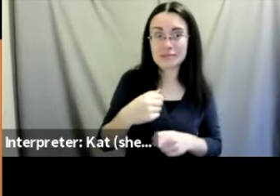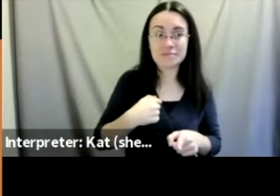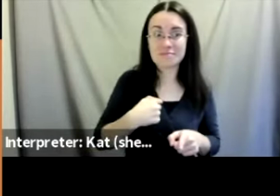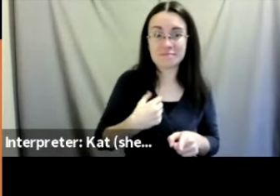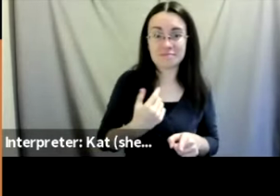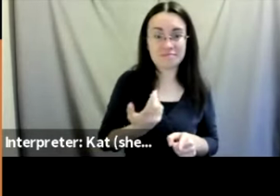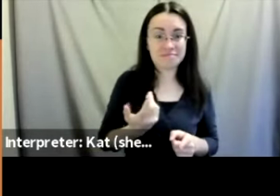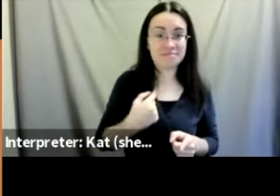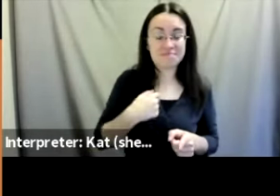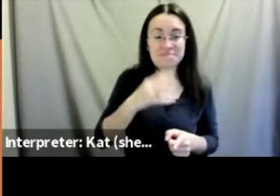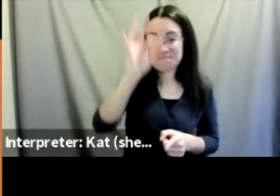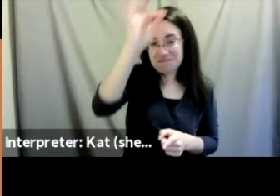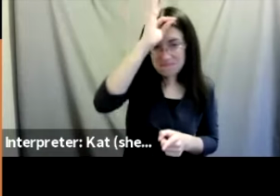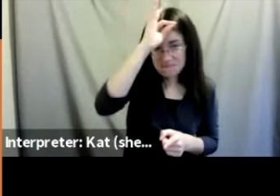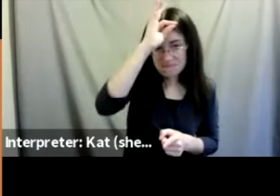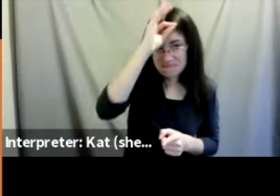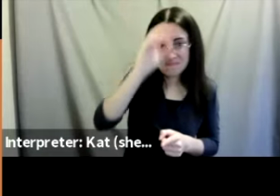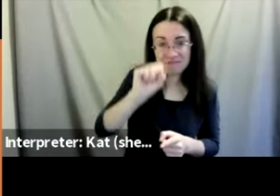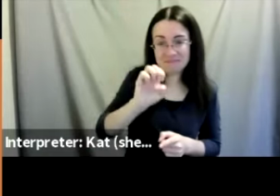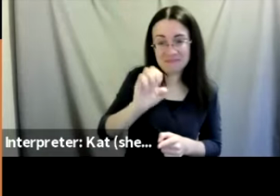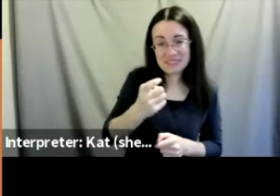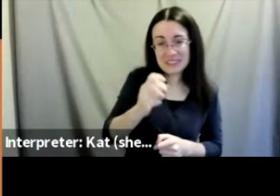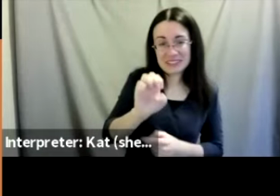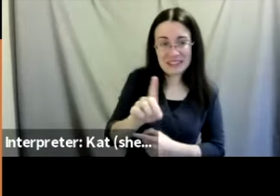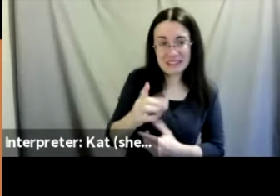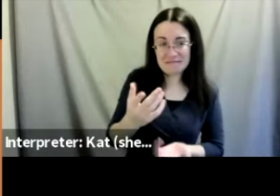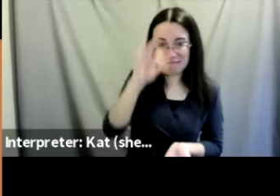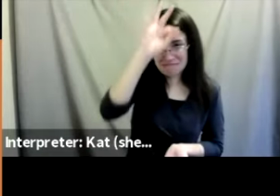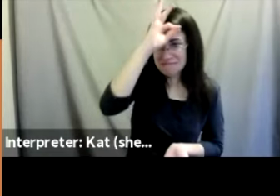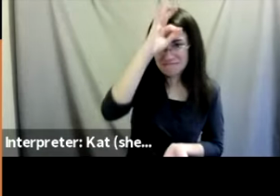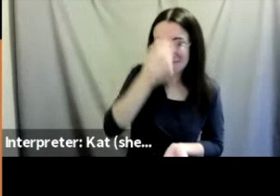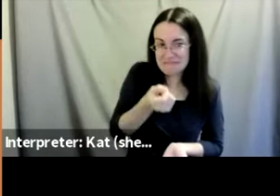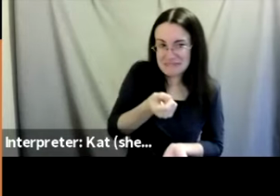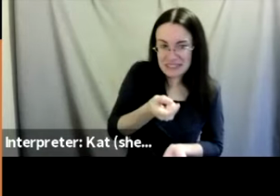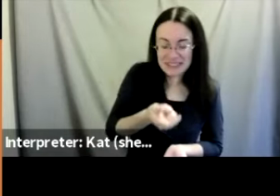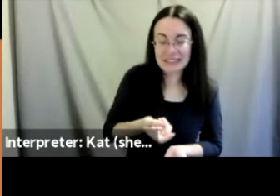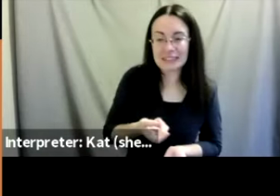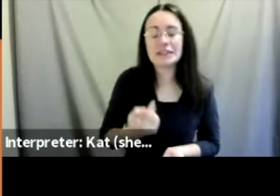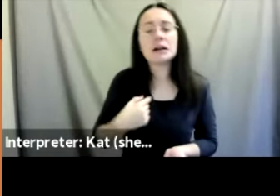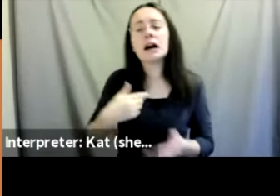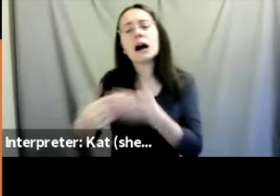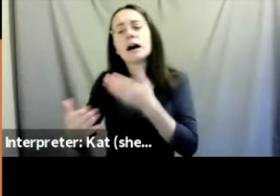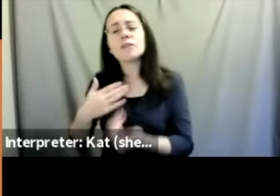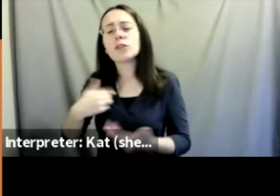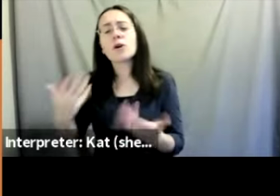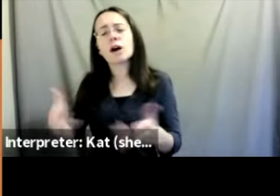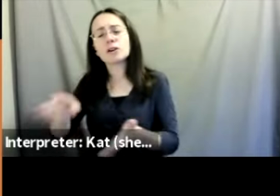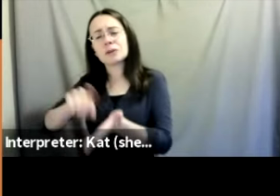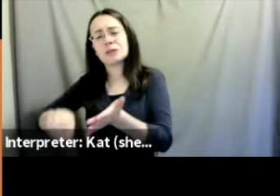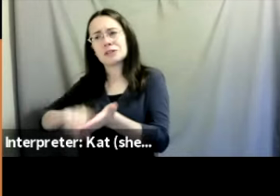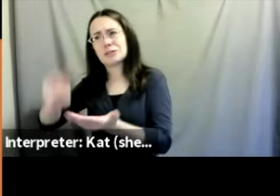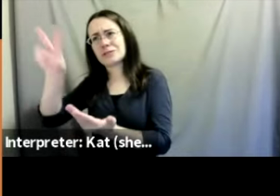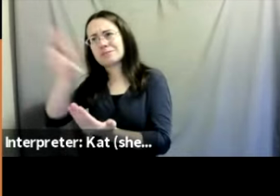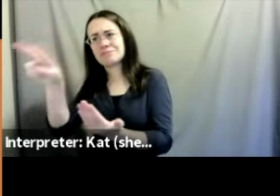I knew little to nothing about sexual education. And so despite doing my own research, I again wanted it to be credible